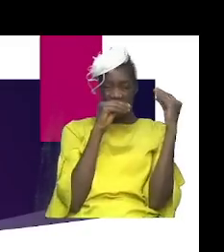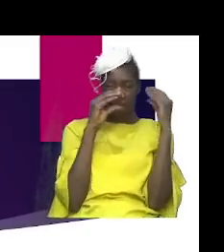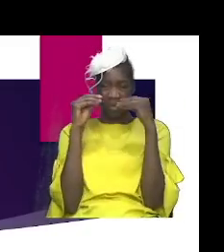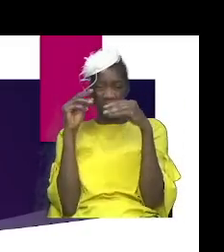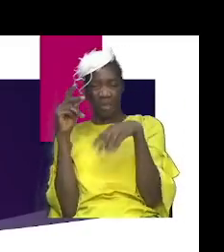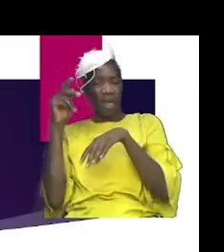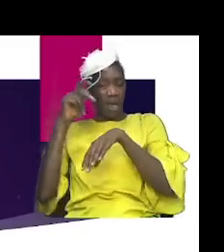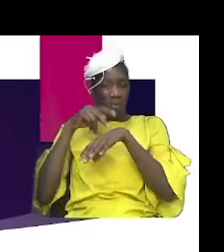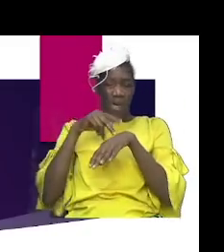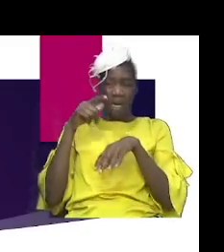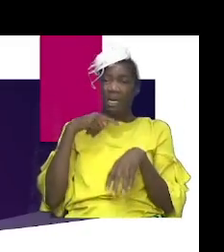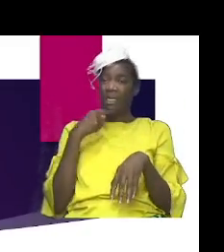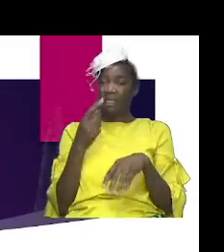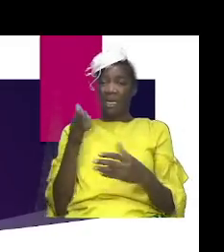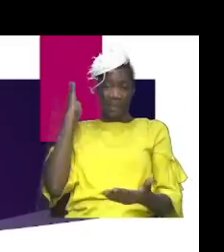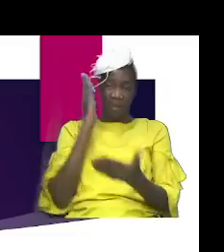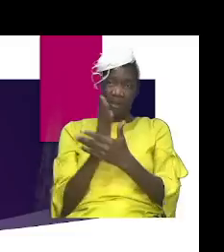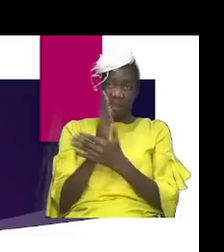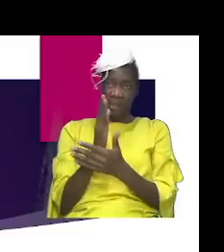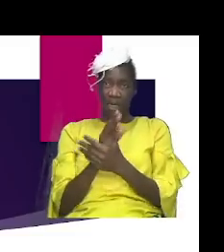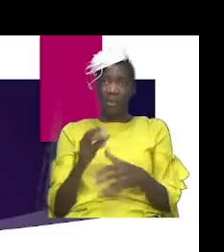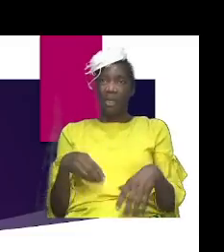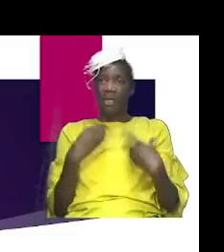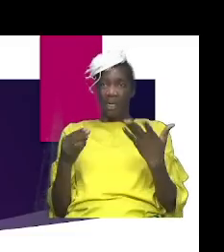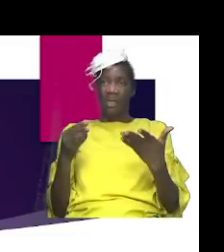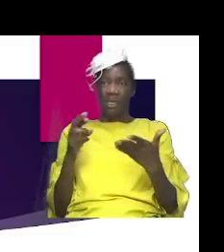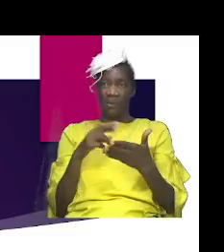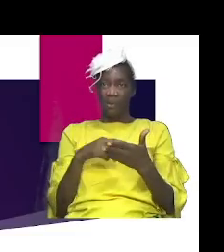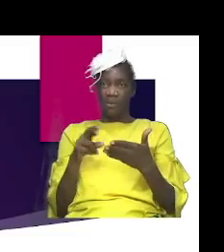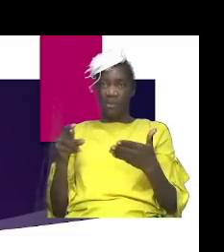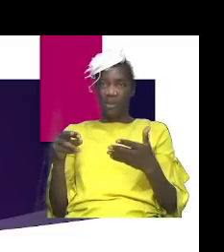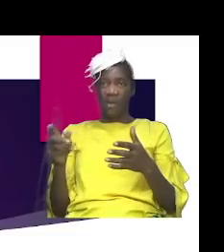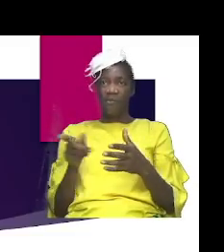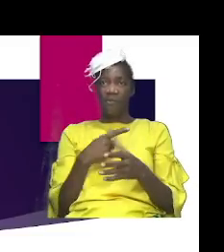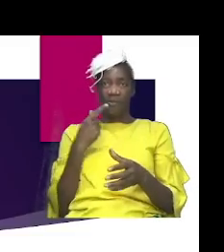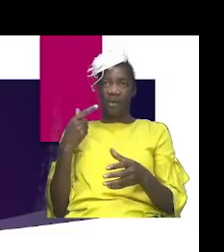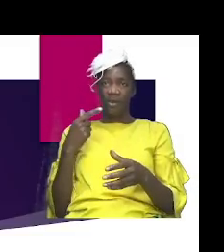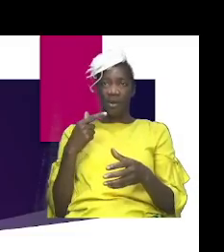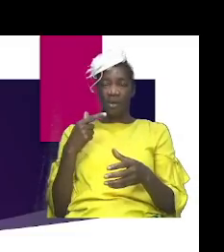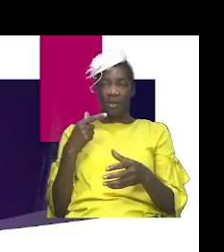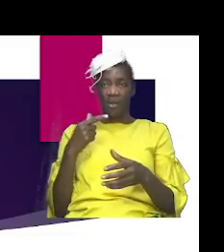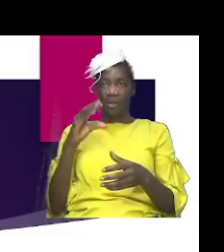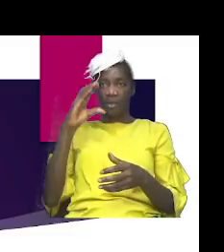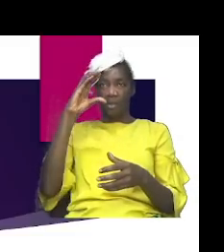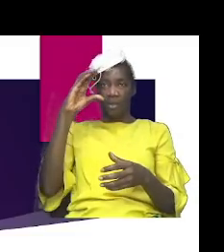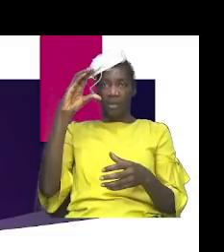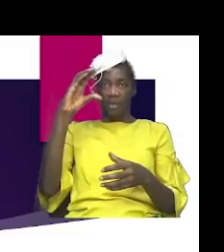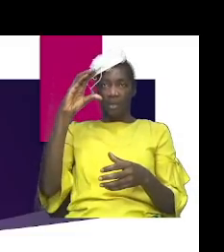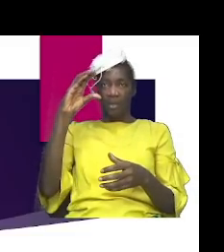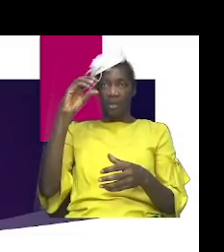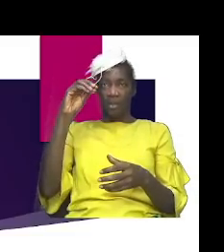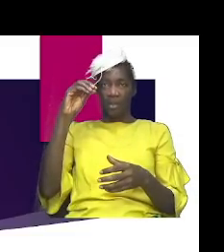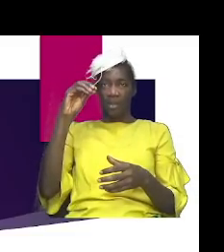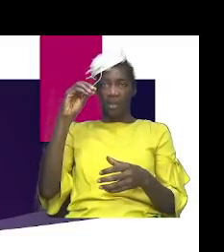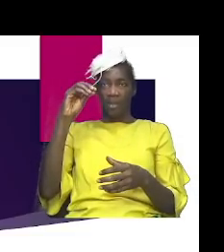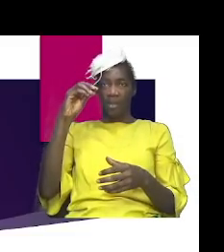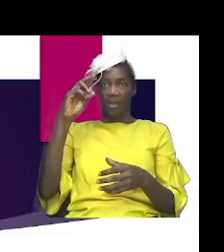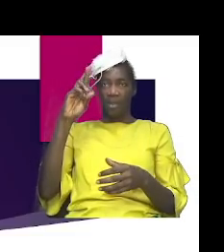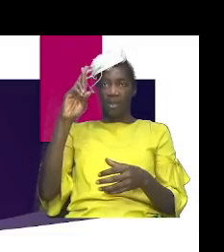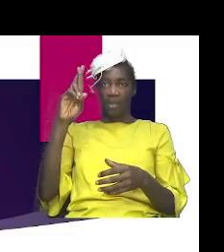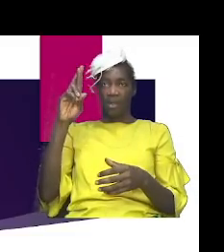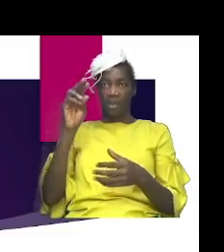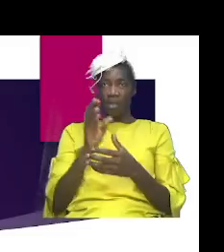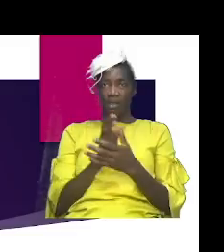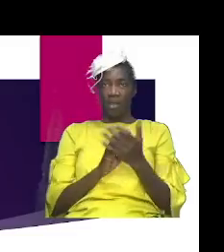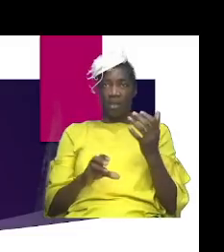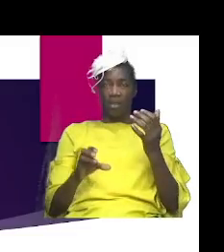now. And he gave them the reason. In fact, let us just read 1 Corinthians 5 to see the reason. And then we can skip over